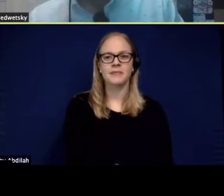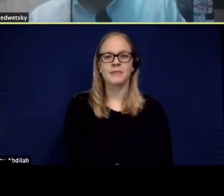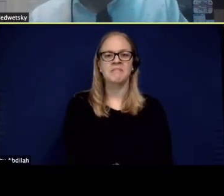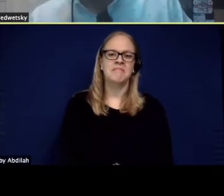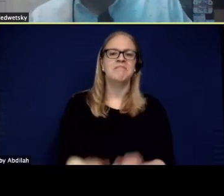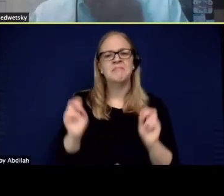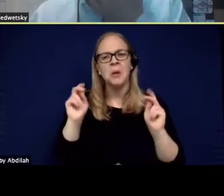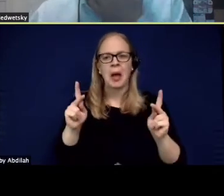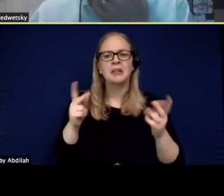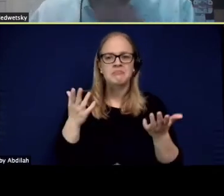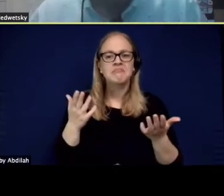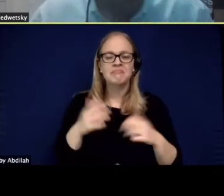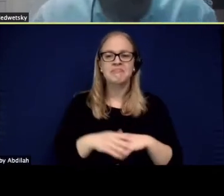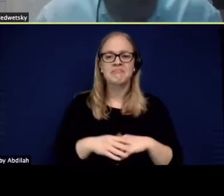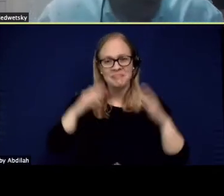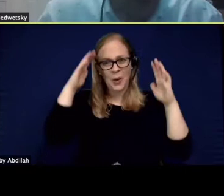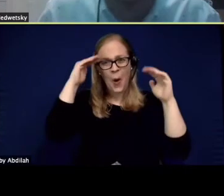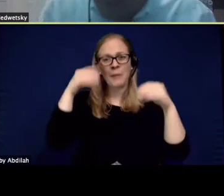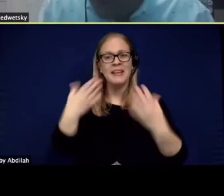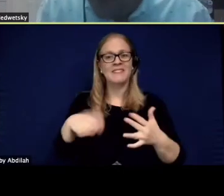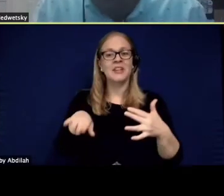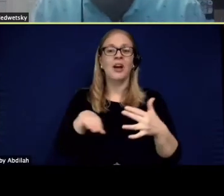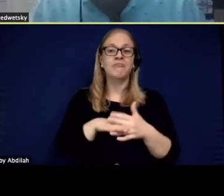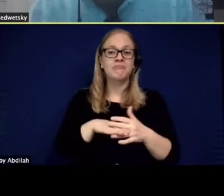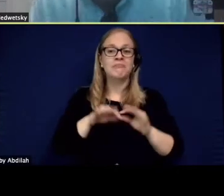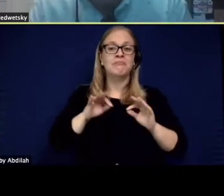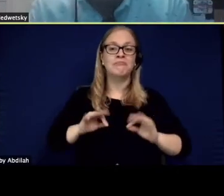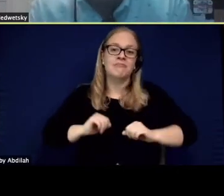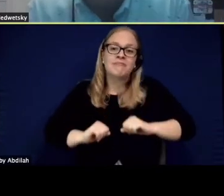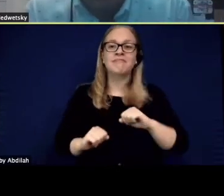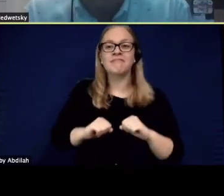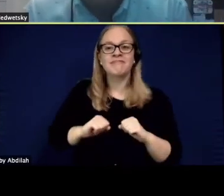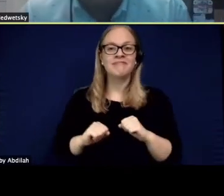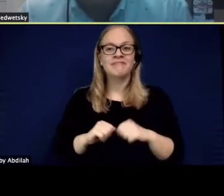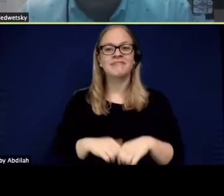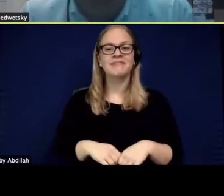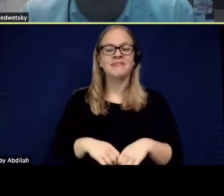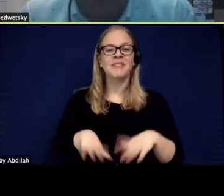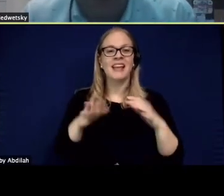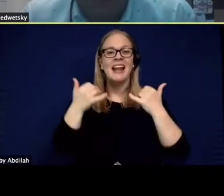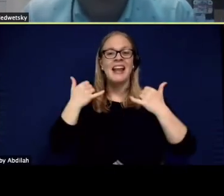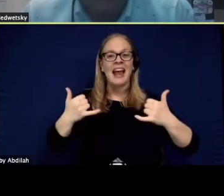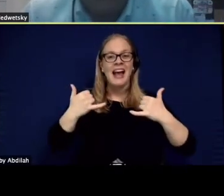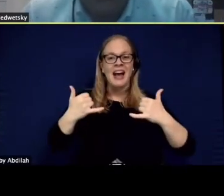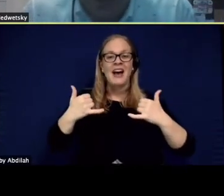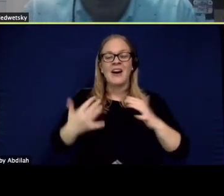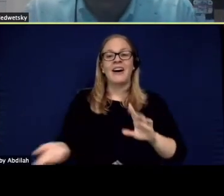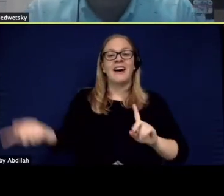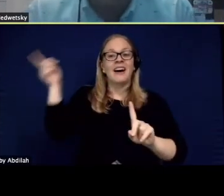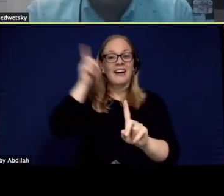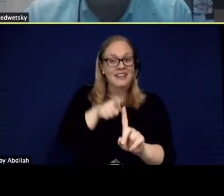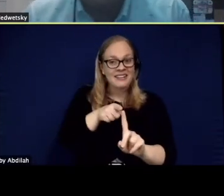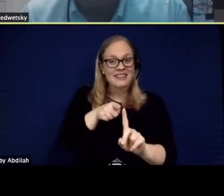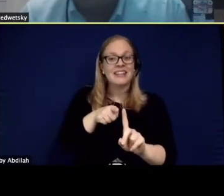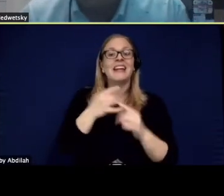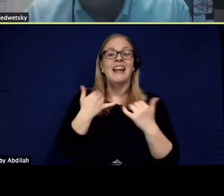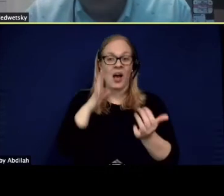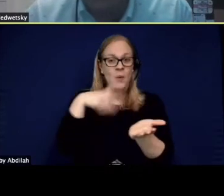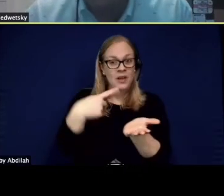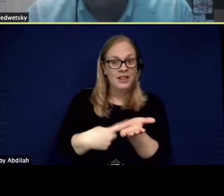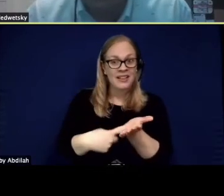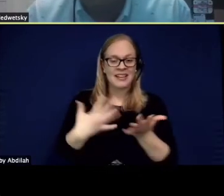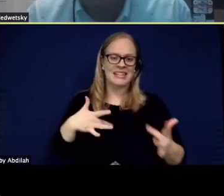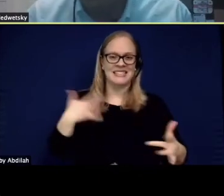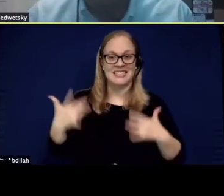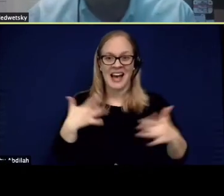Okay, so hopefully that helped a little bit there. Okay, so we're going to resume now. So now we're going to get into some of the